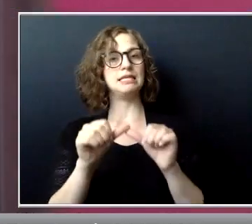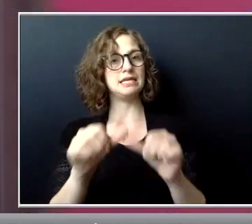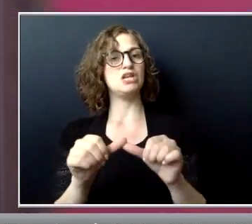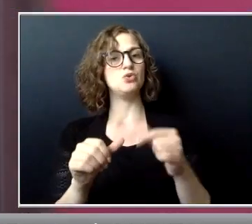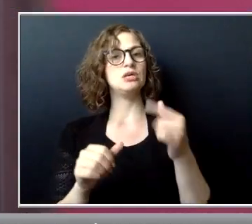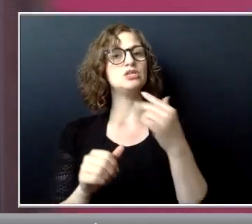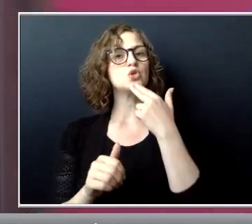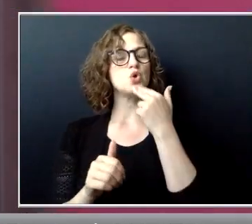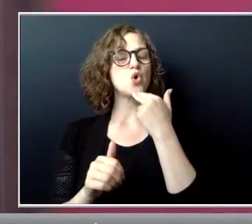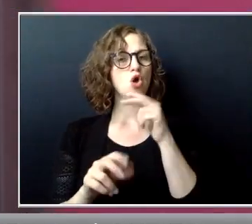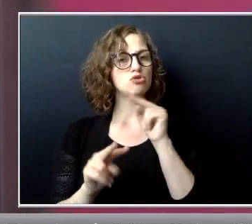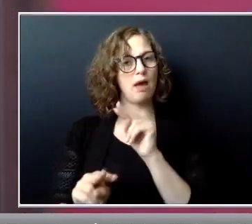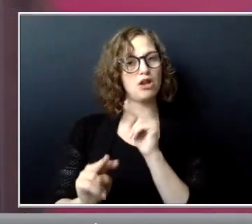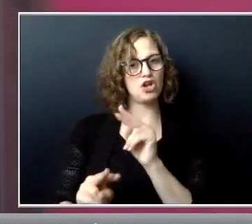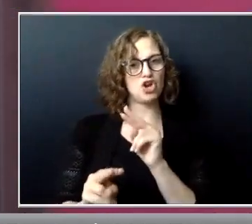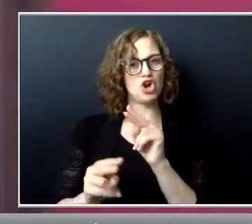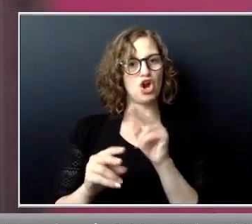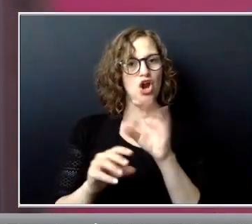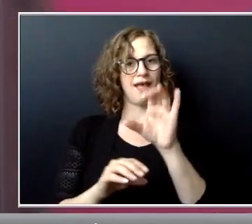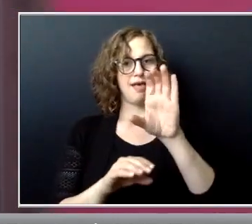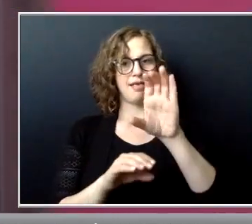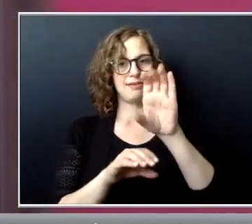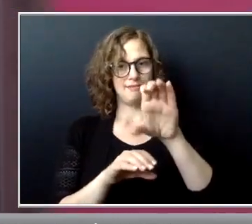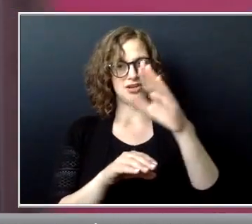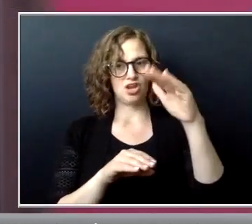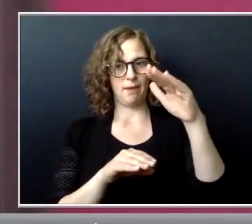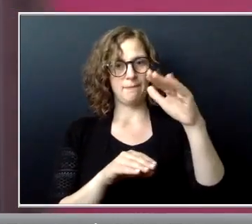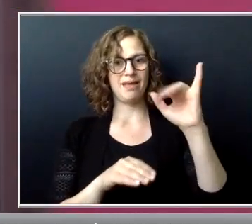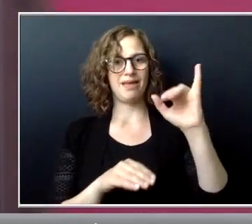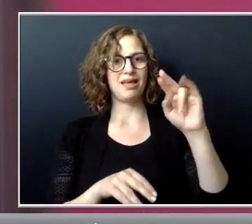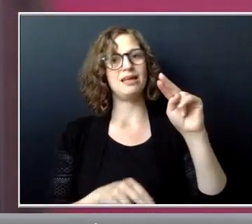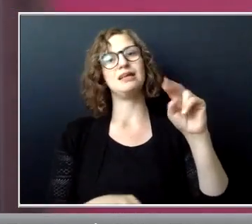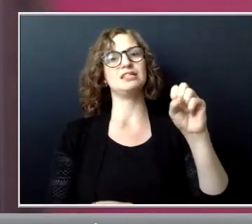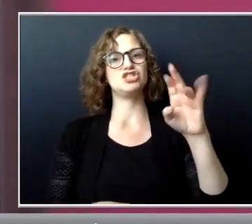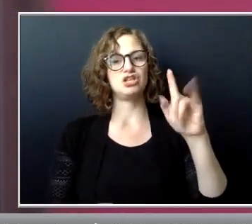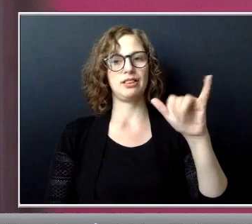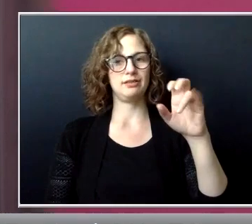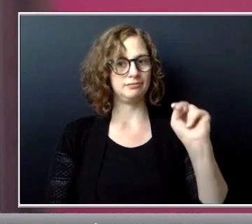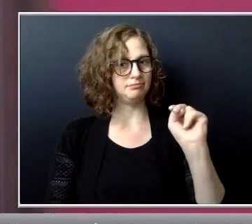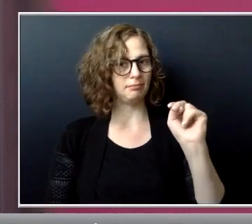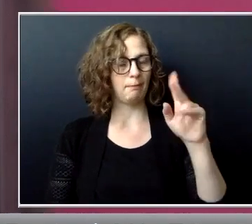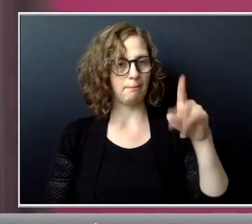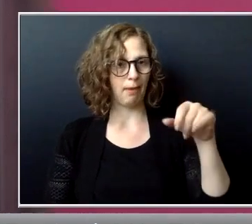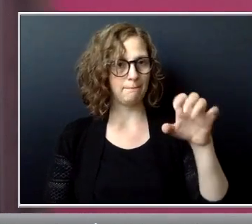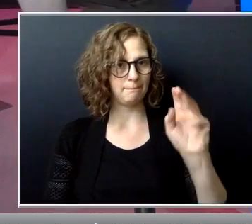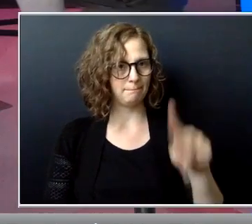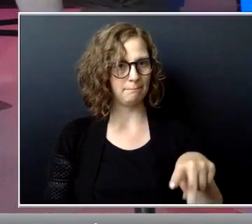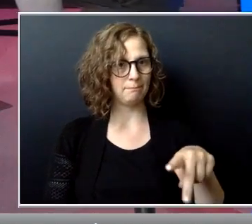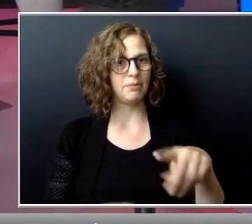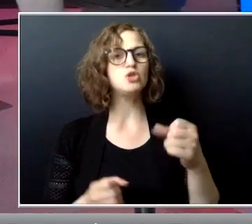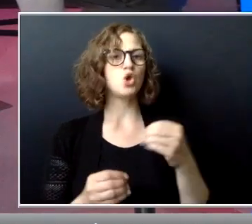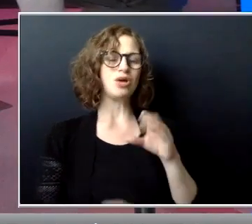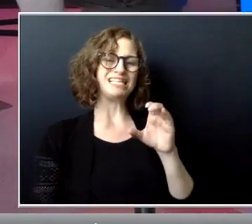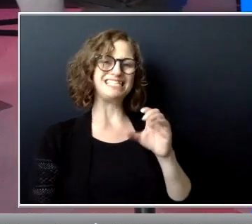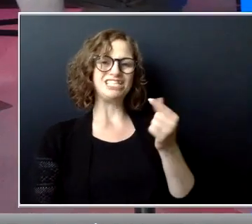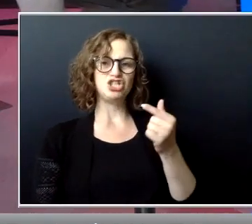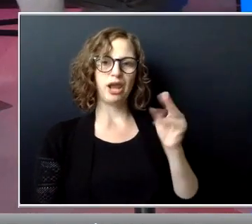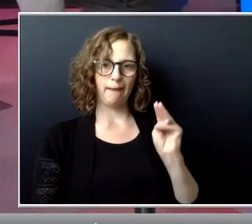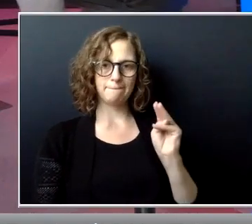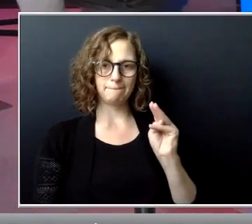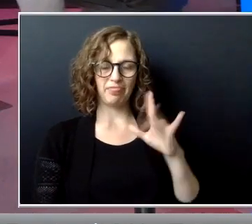at the top is my insulin pump. So when you say CGM, it's the continuous glucose monitor. Correct, this one. How do those two things work